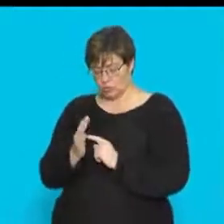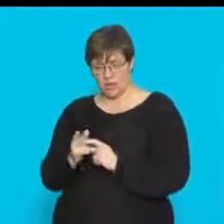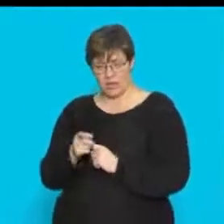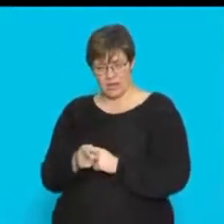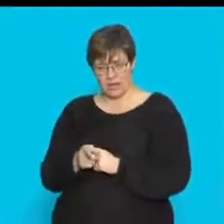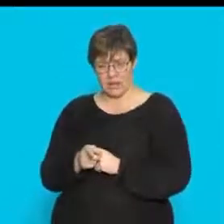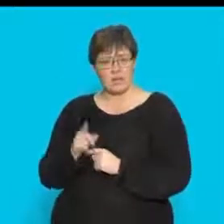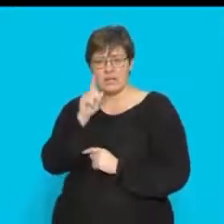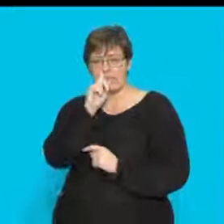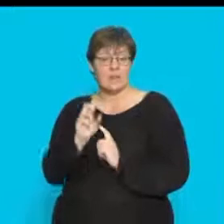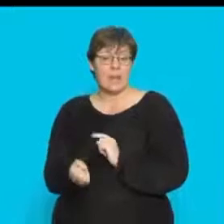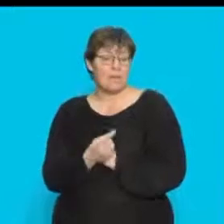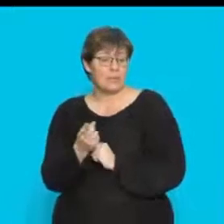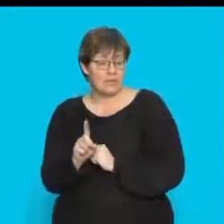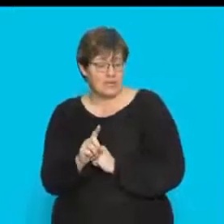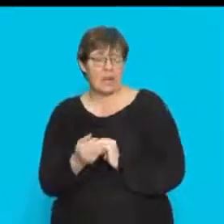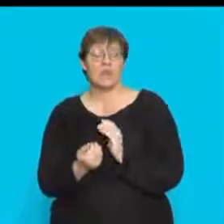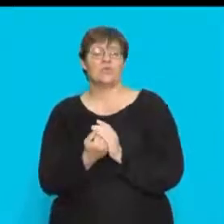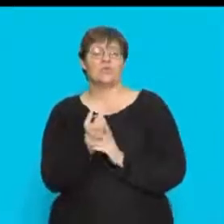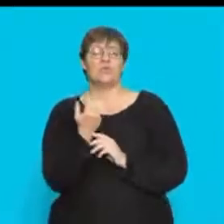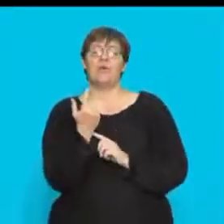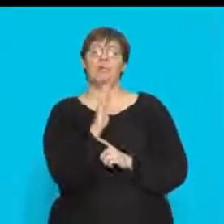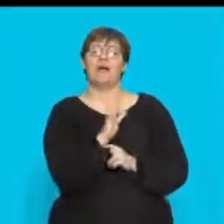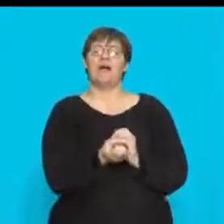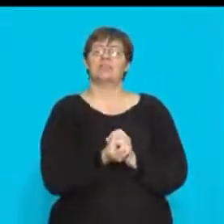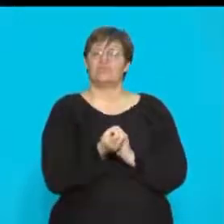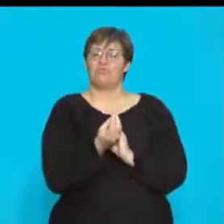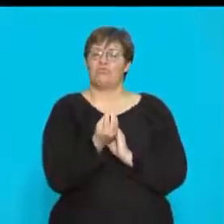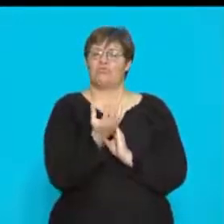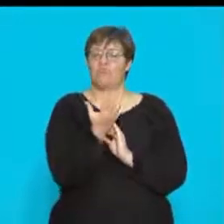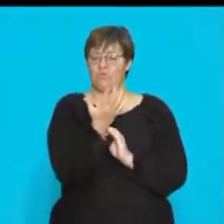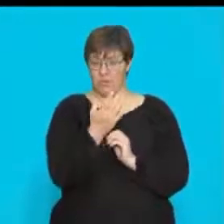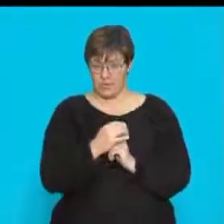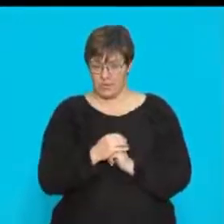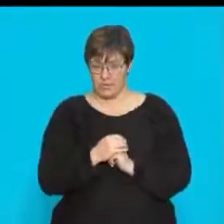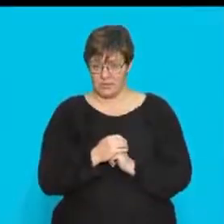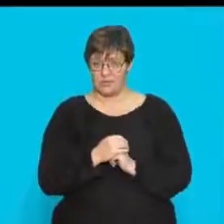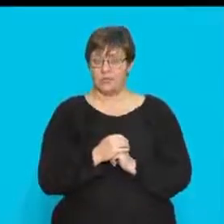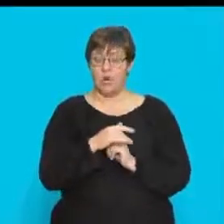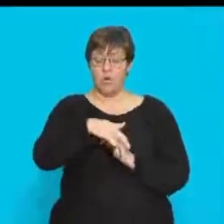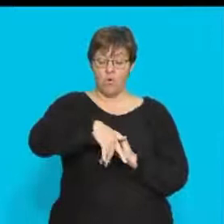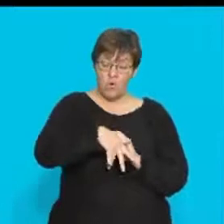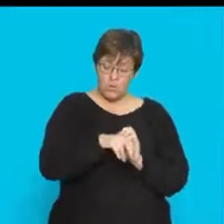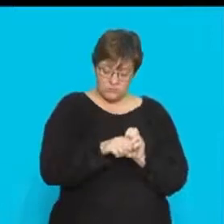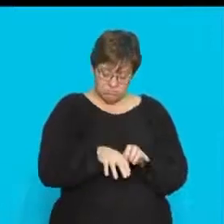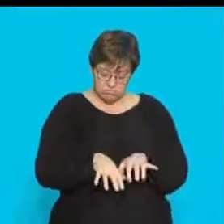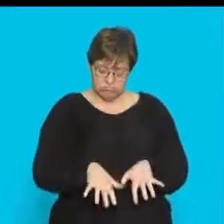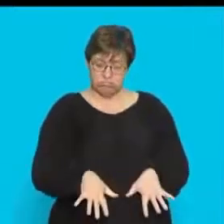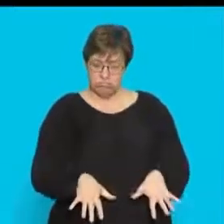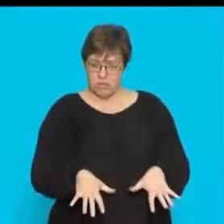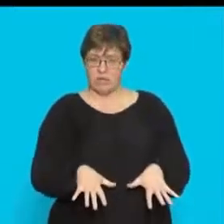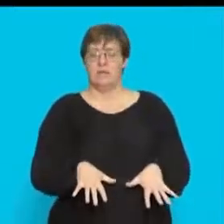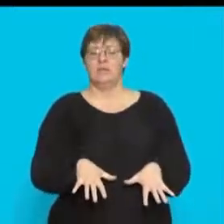soil, and you see what happens. New little plants are starting to develop, the roots are going to grow,